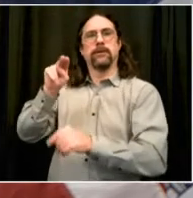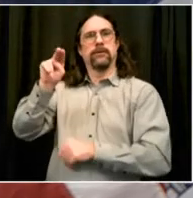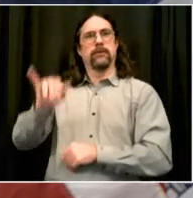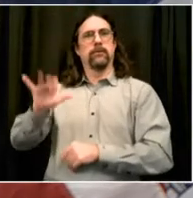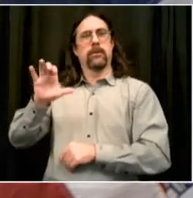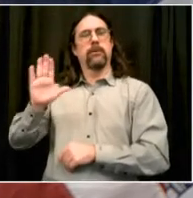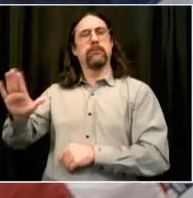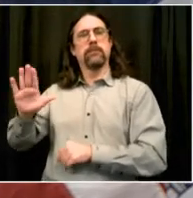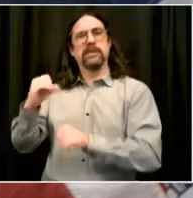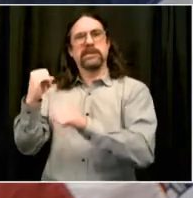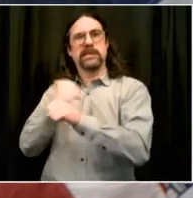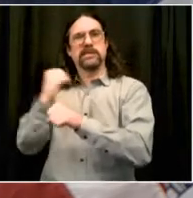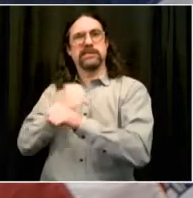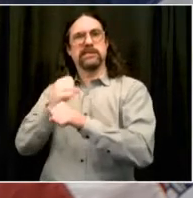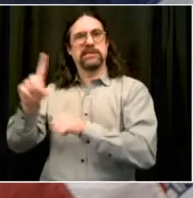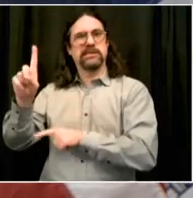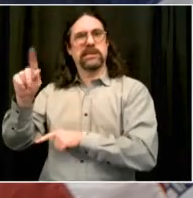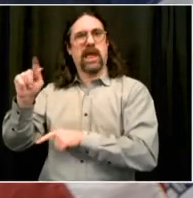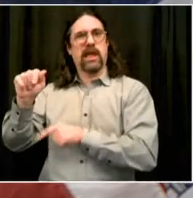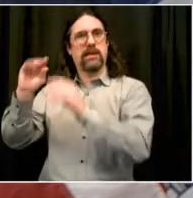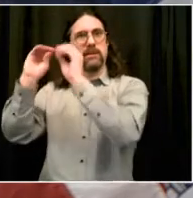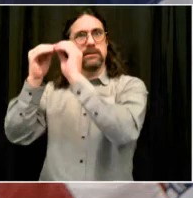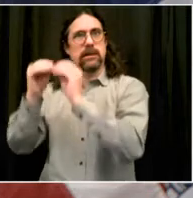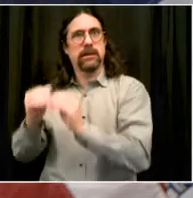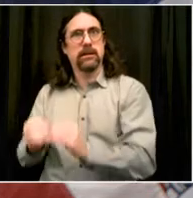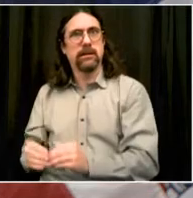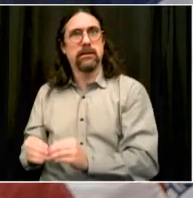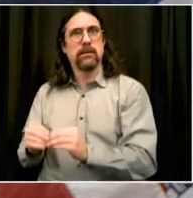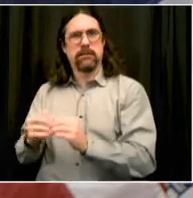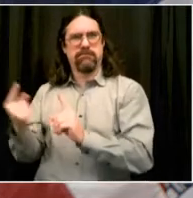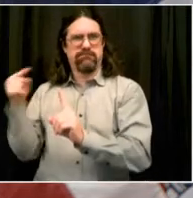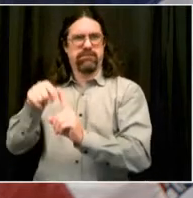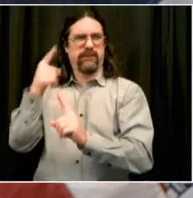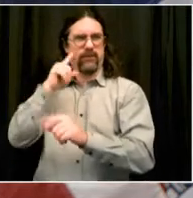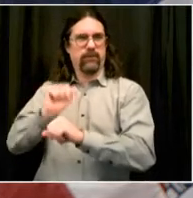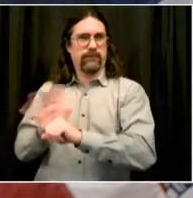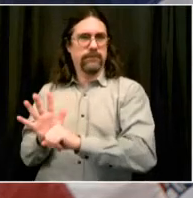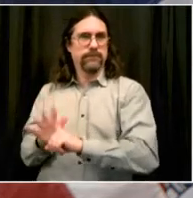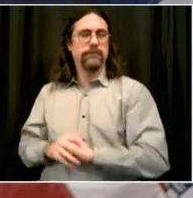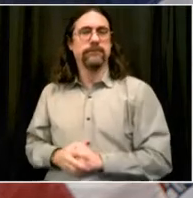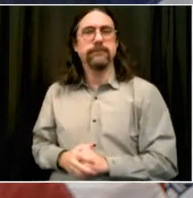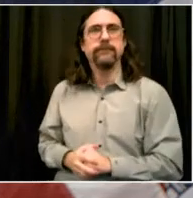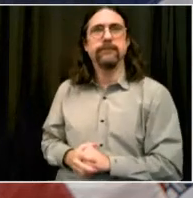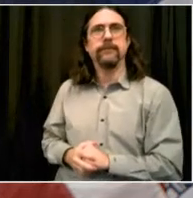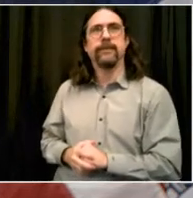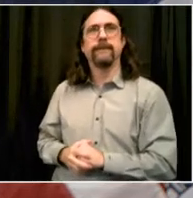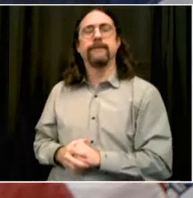the highest number as a borough. I know you said you're in constant talks with the governor. Is there